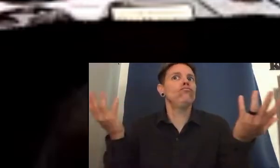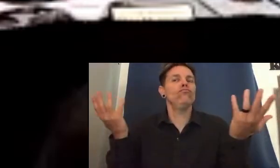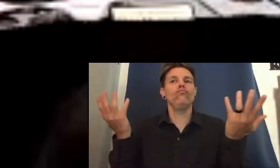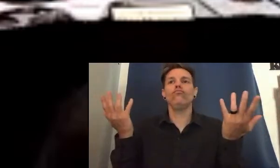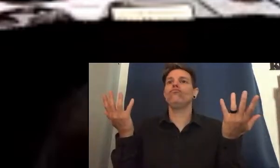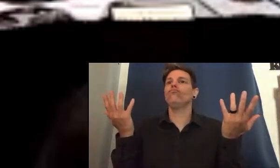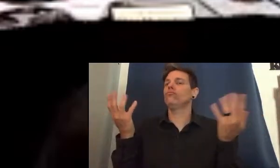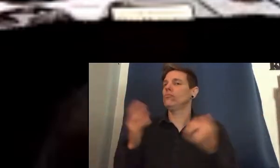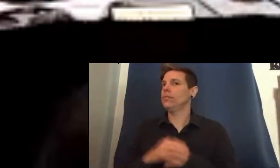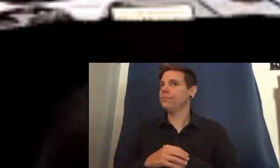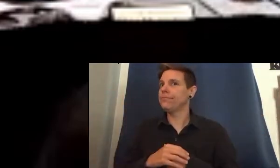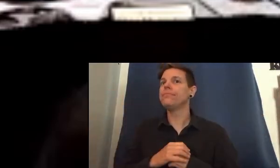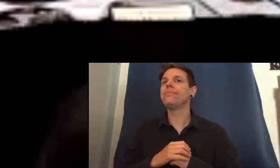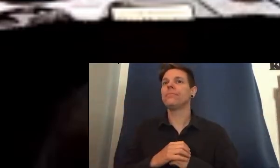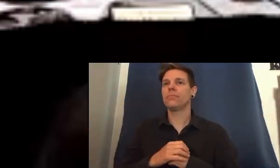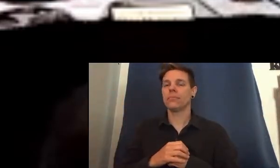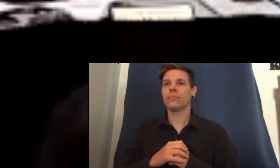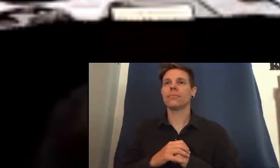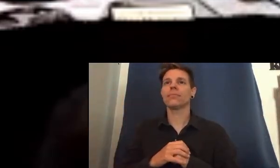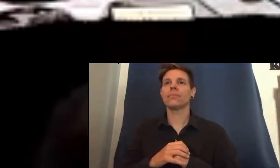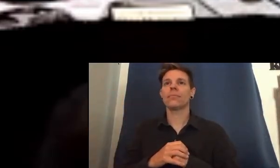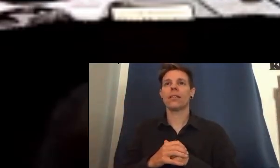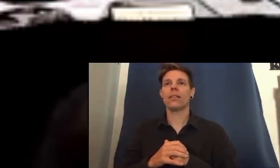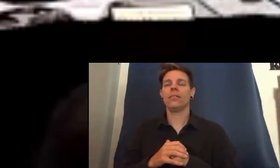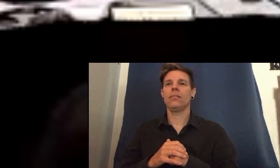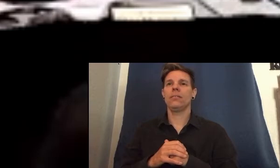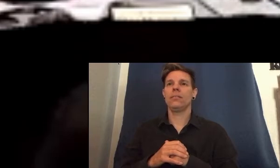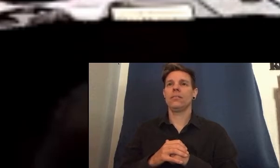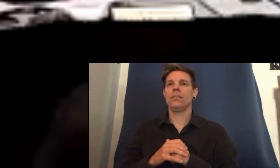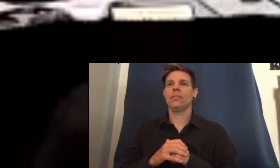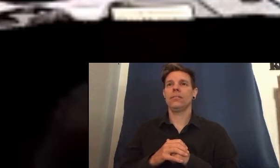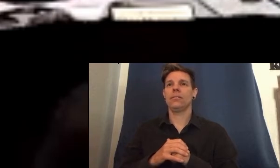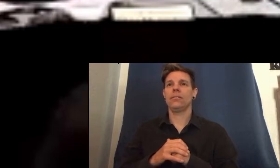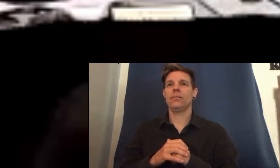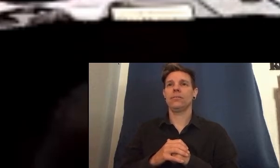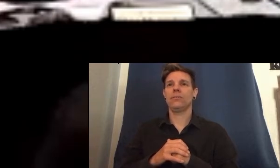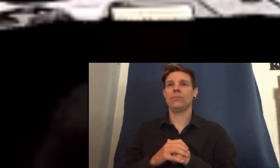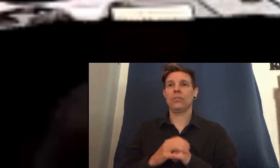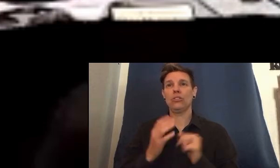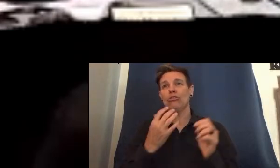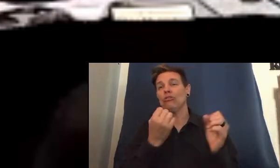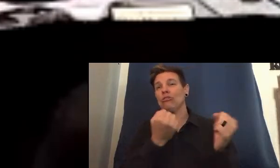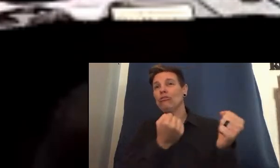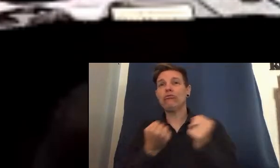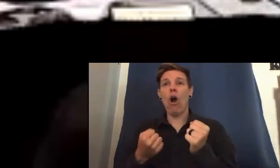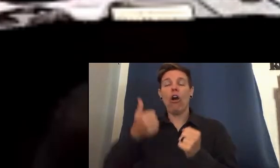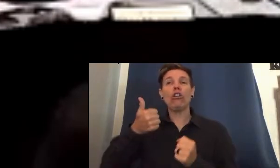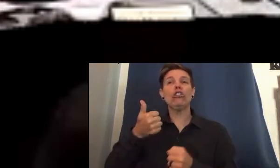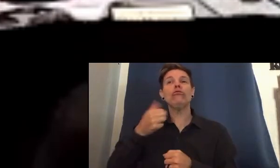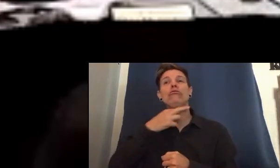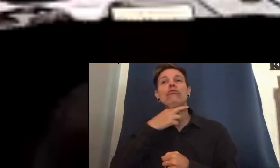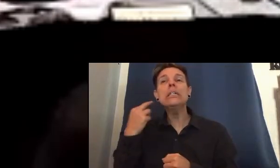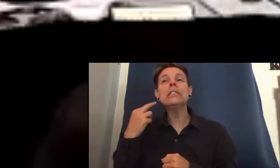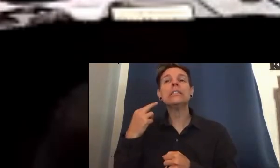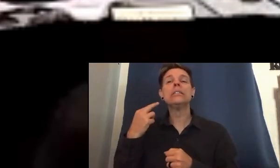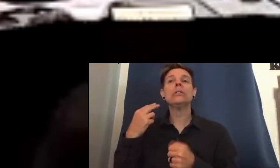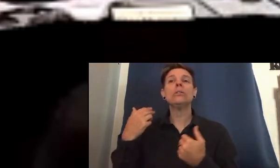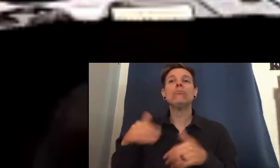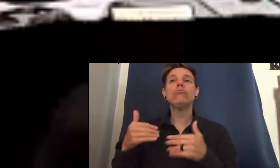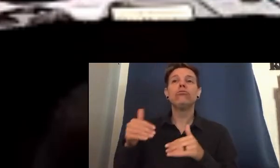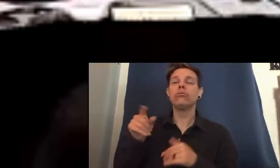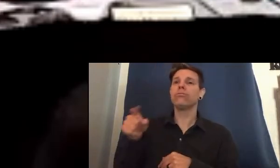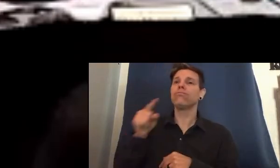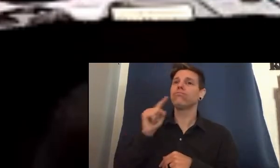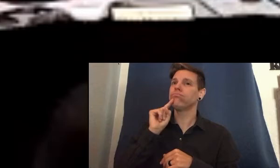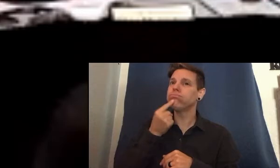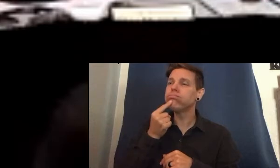Can I also add one of the stronger risk factors for being severely ill and being admitted